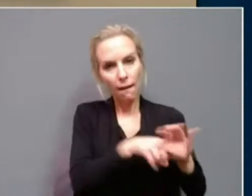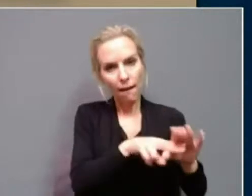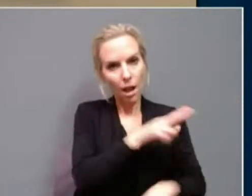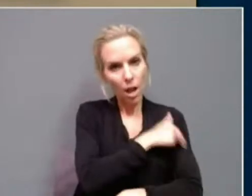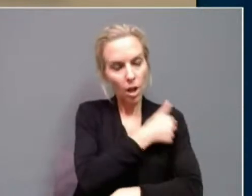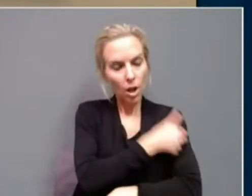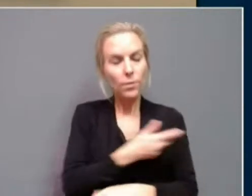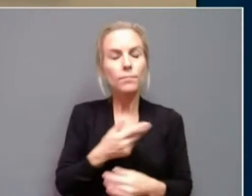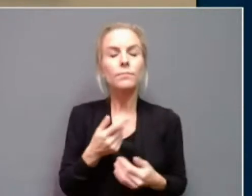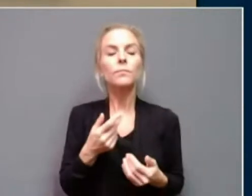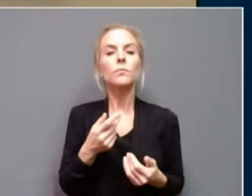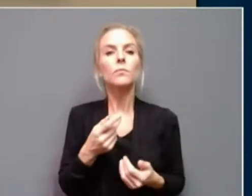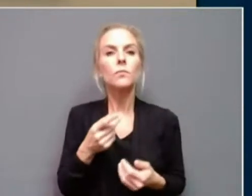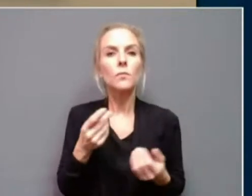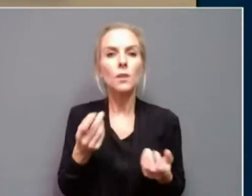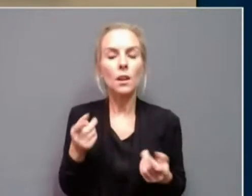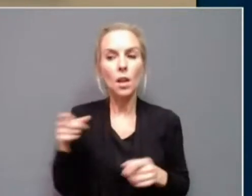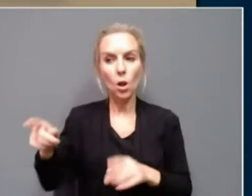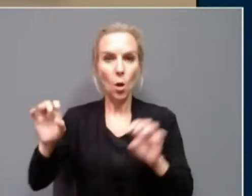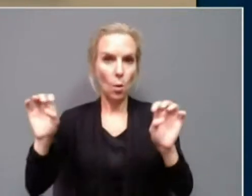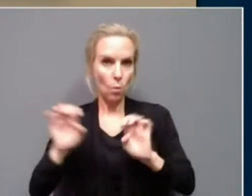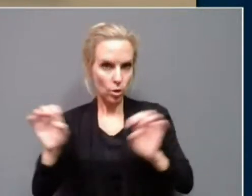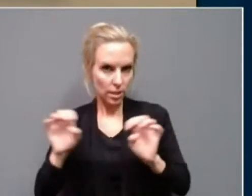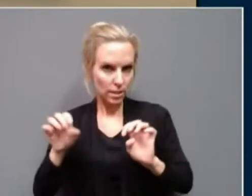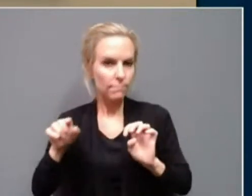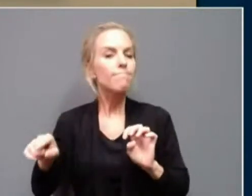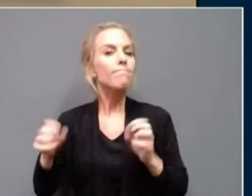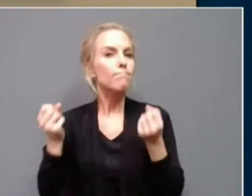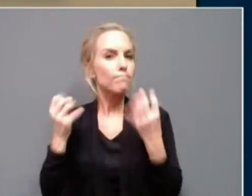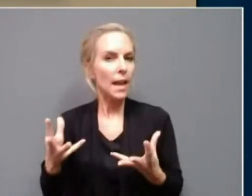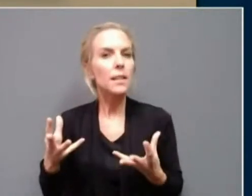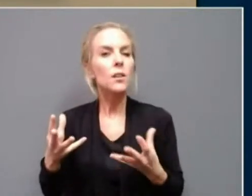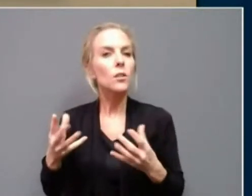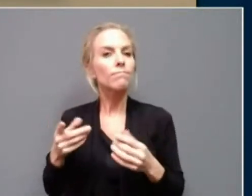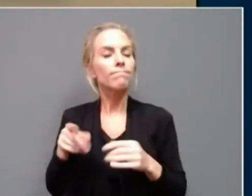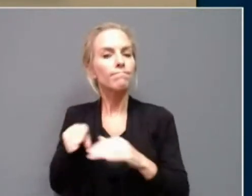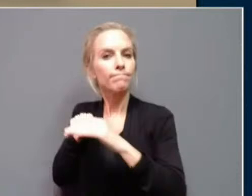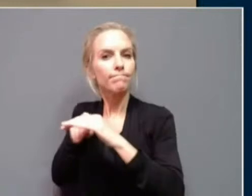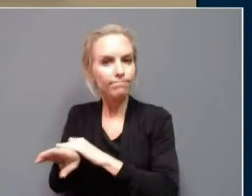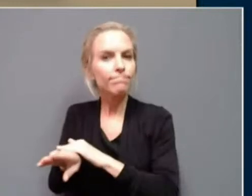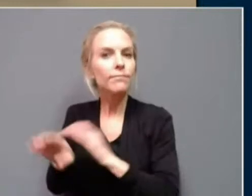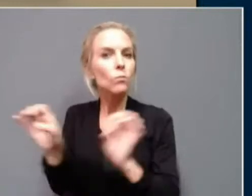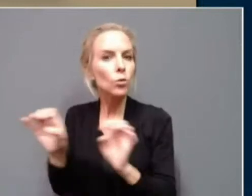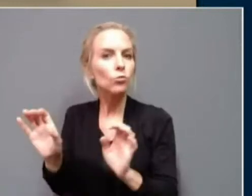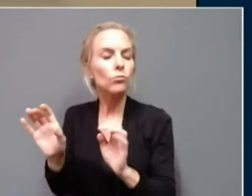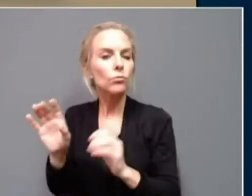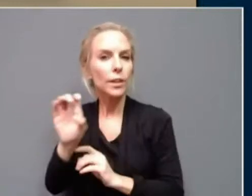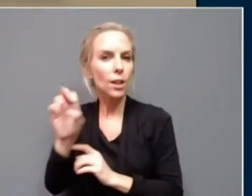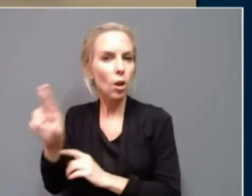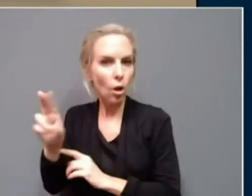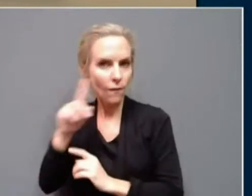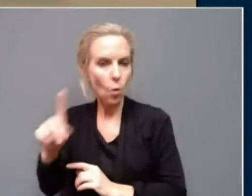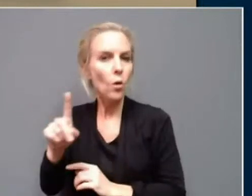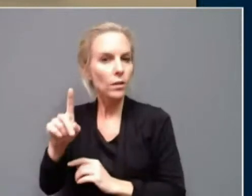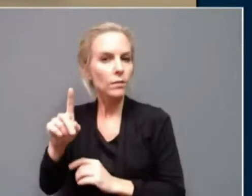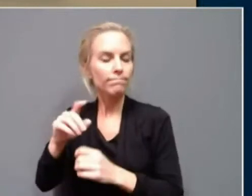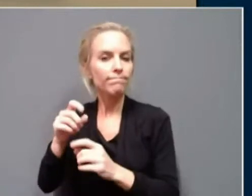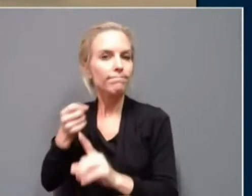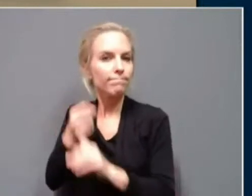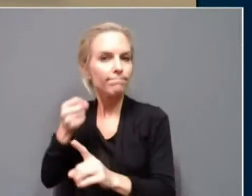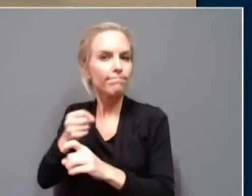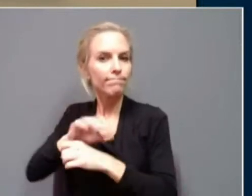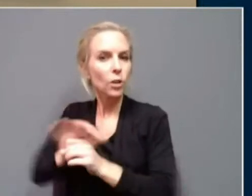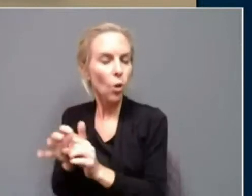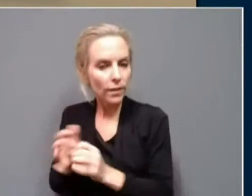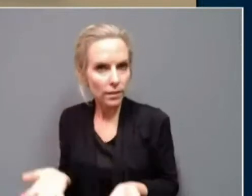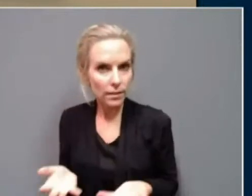in the emergency department with COVID, more than we've seen in a long time. One thing that we've seen this time